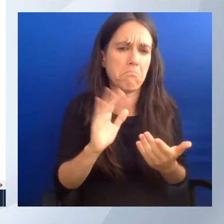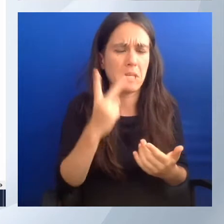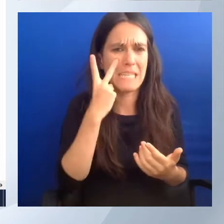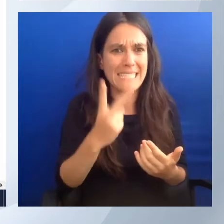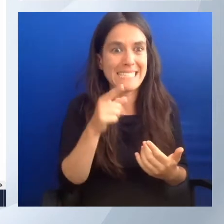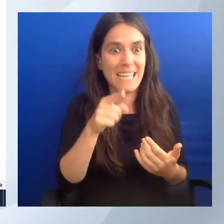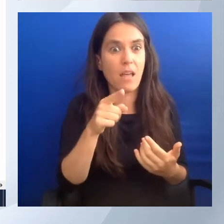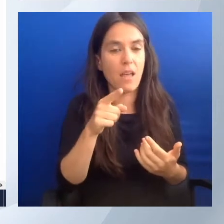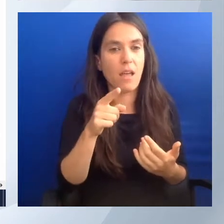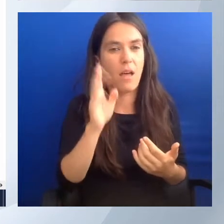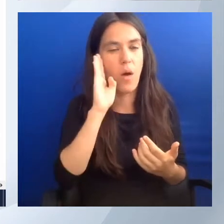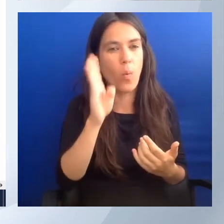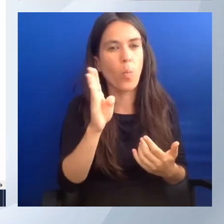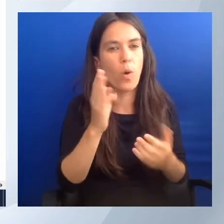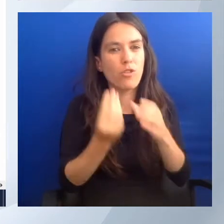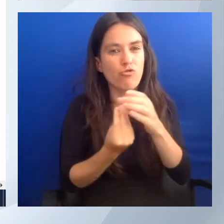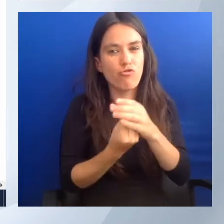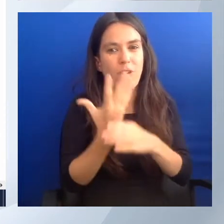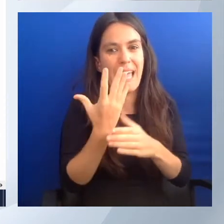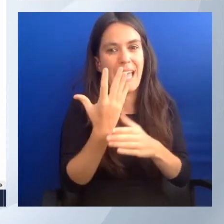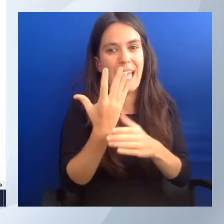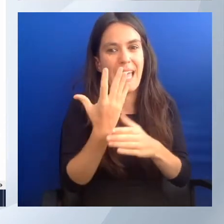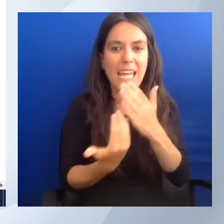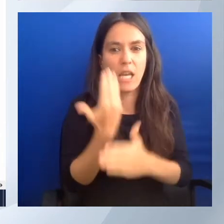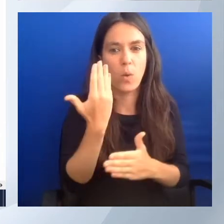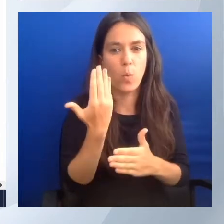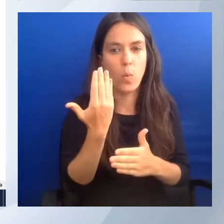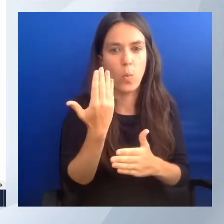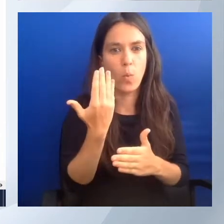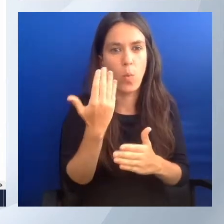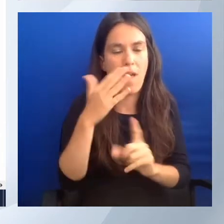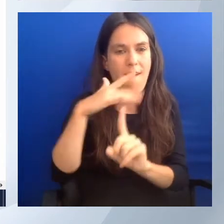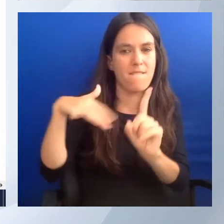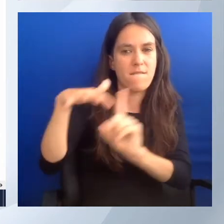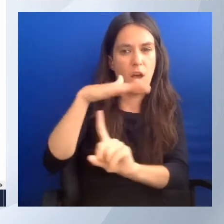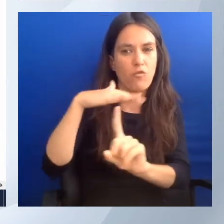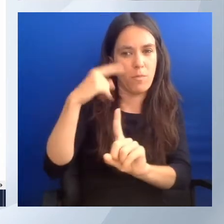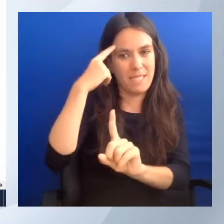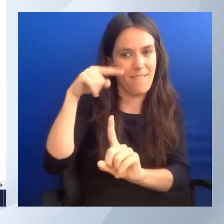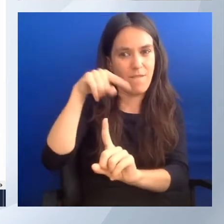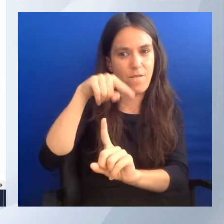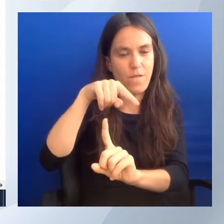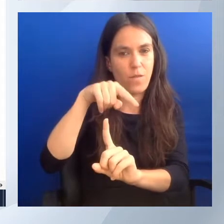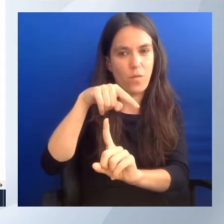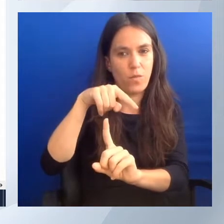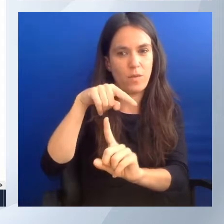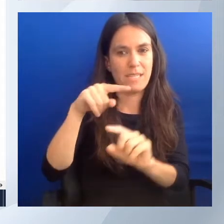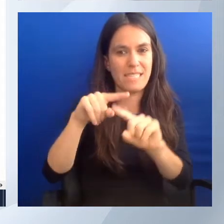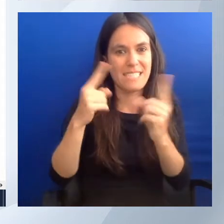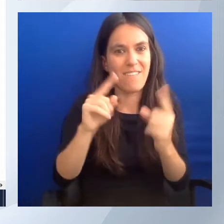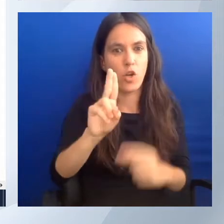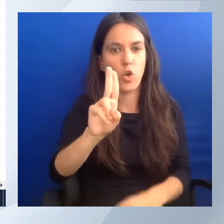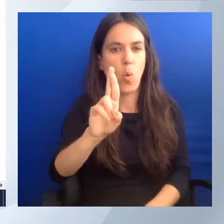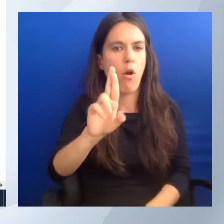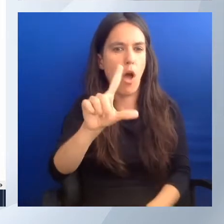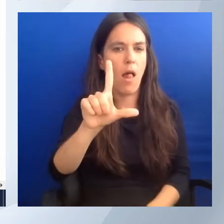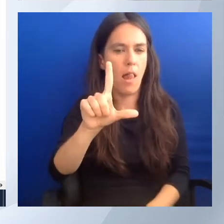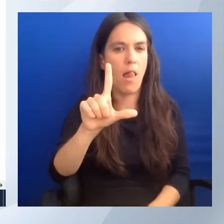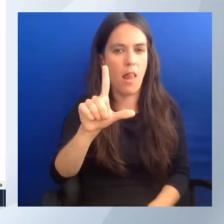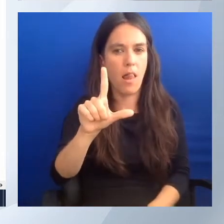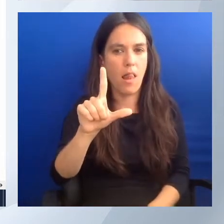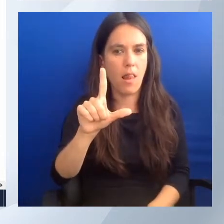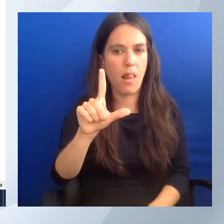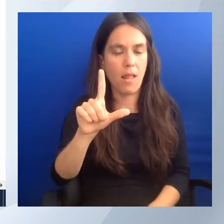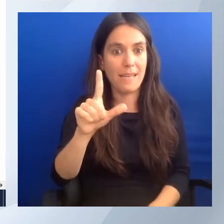will create a new environment for me, a different URL, so to say, that will automatically bring